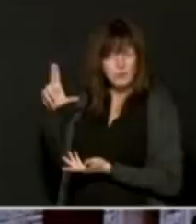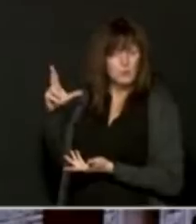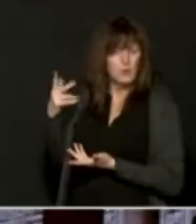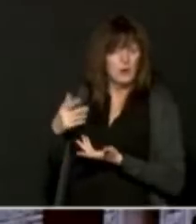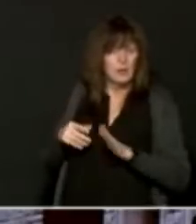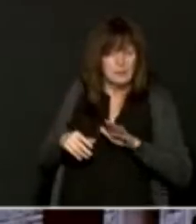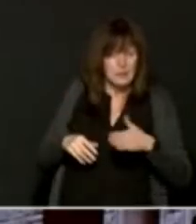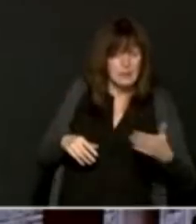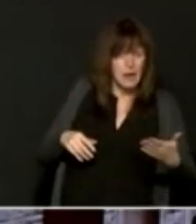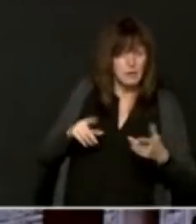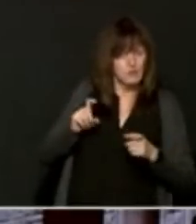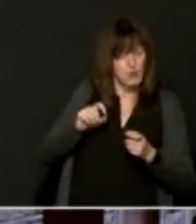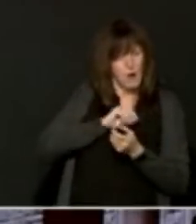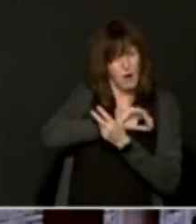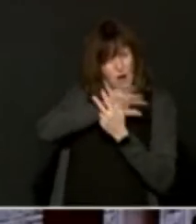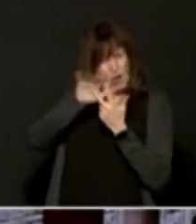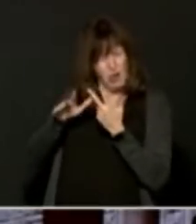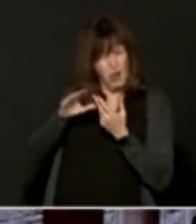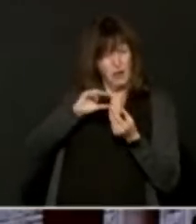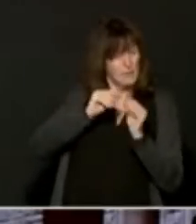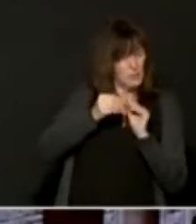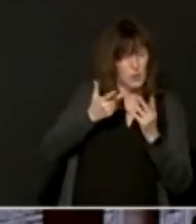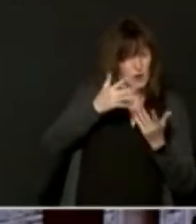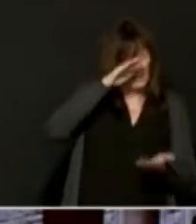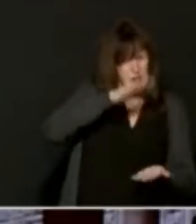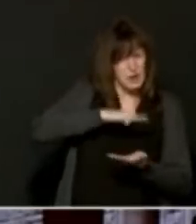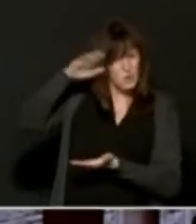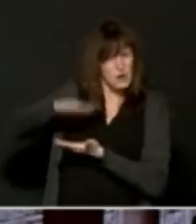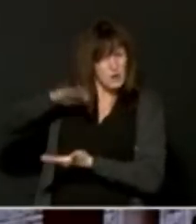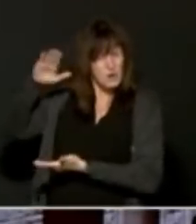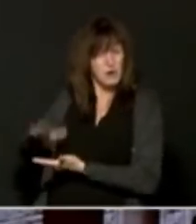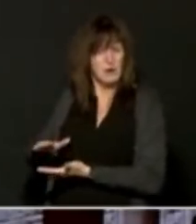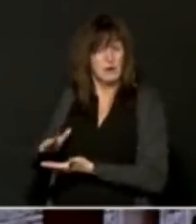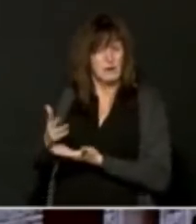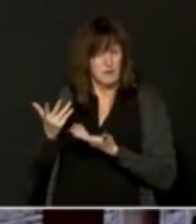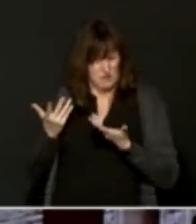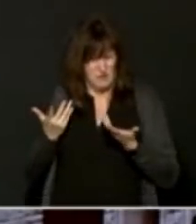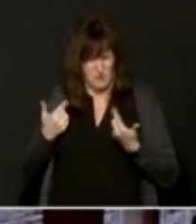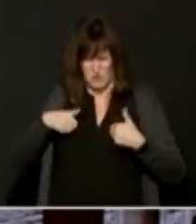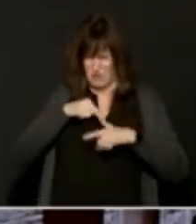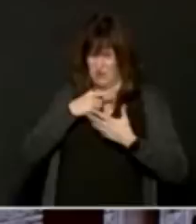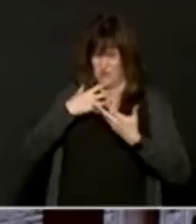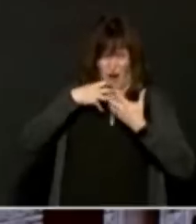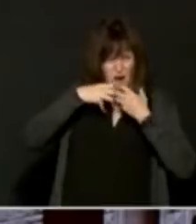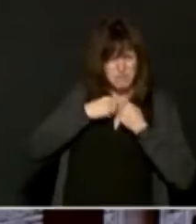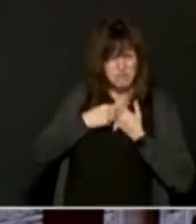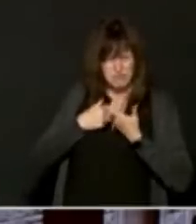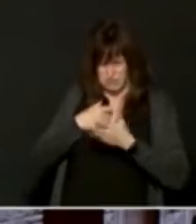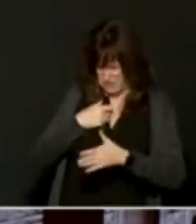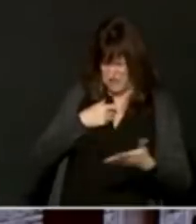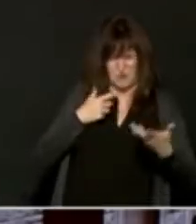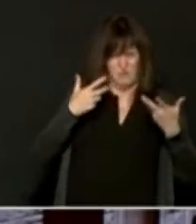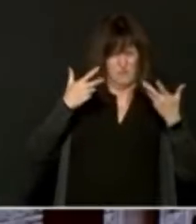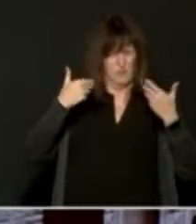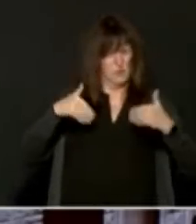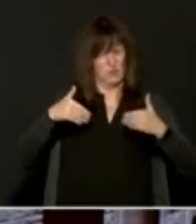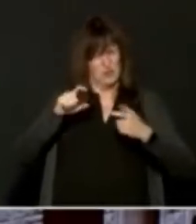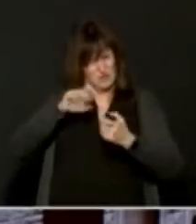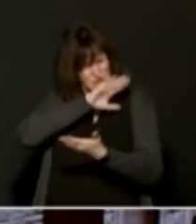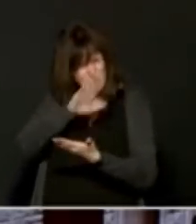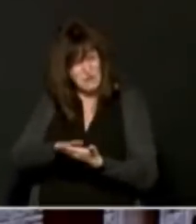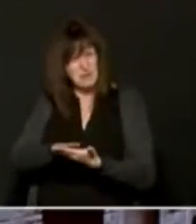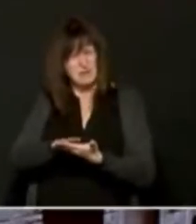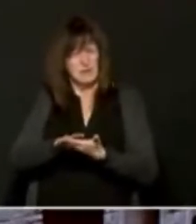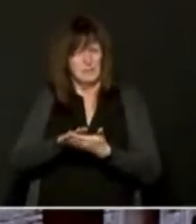those who are loved by many. So I really think the importance of focusing on now to think about what will happen